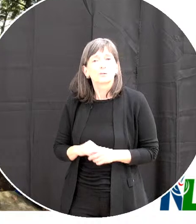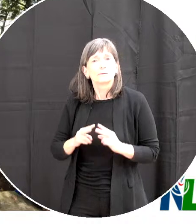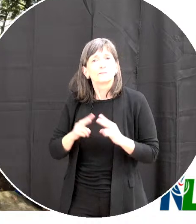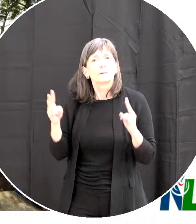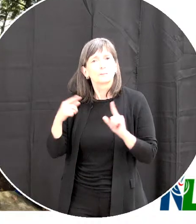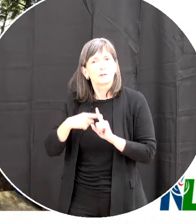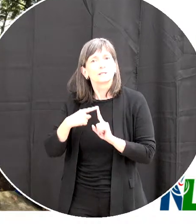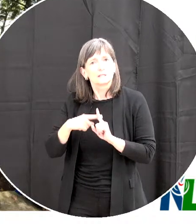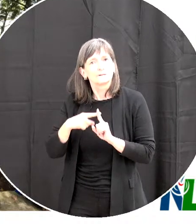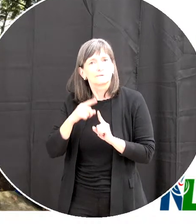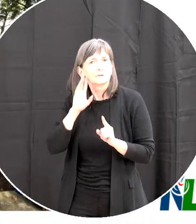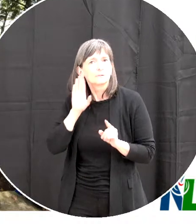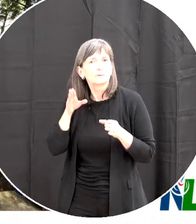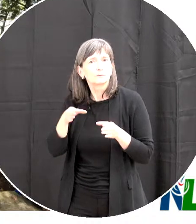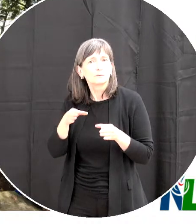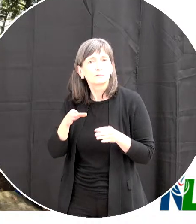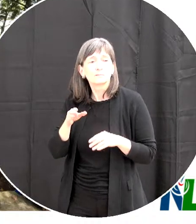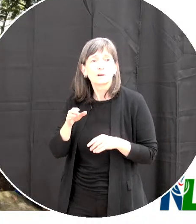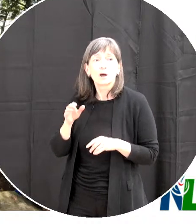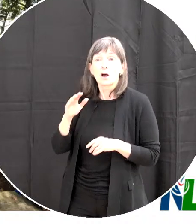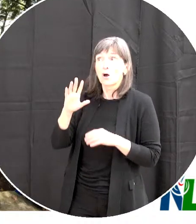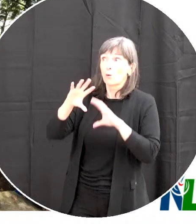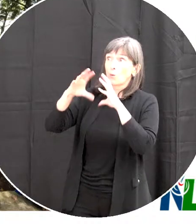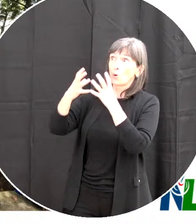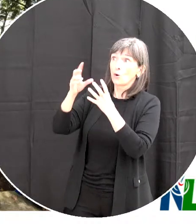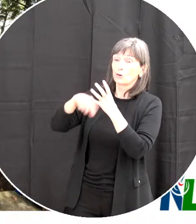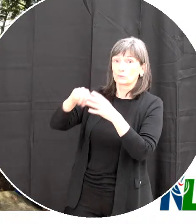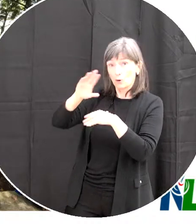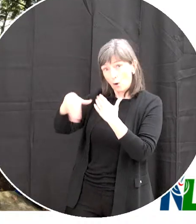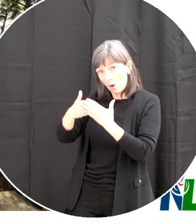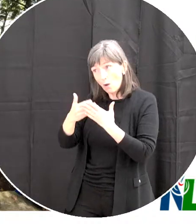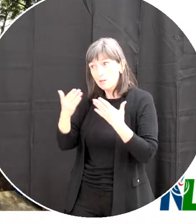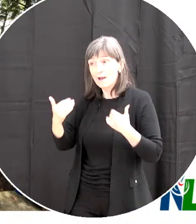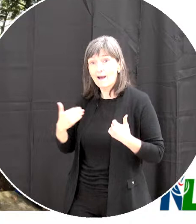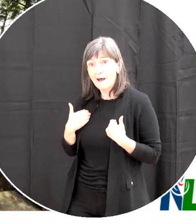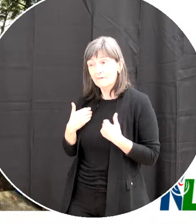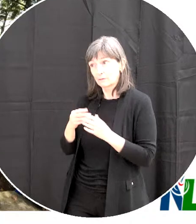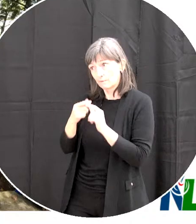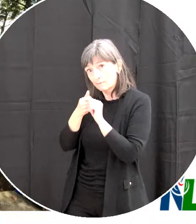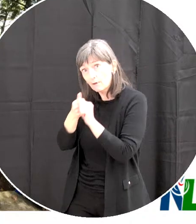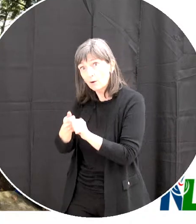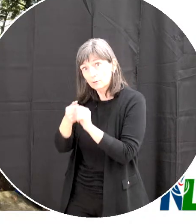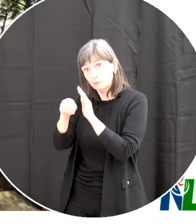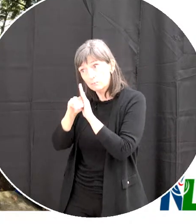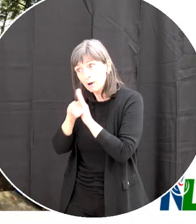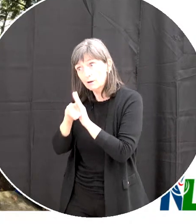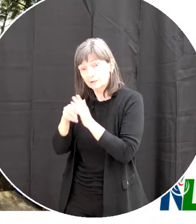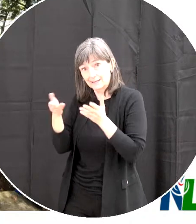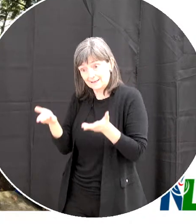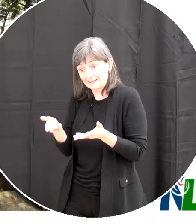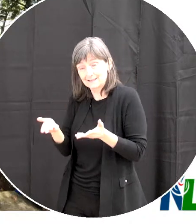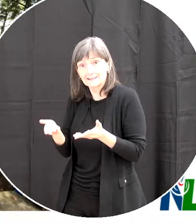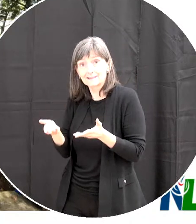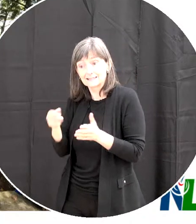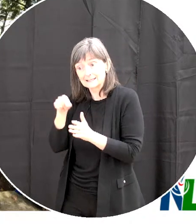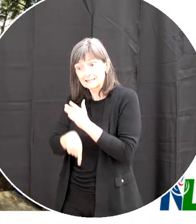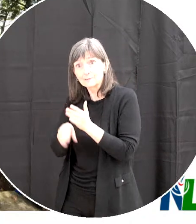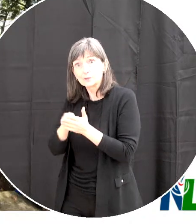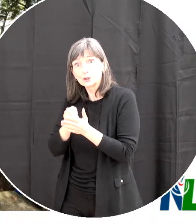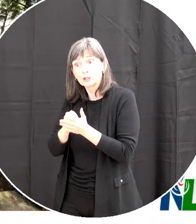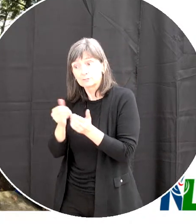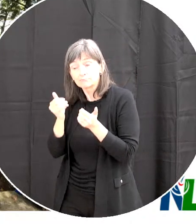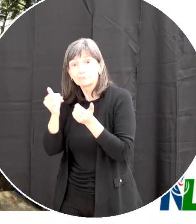to focus on. Not every jurisdiction in the world decided to proceed with their deep learning